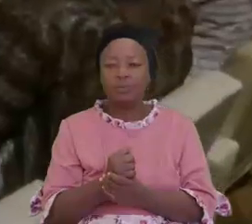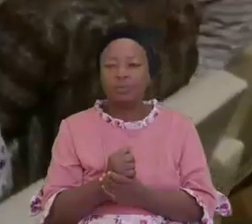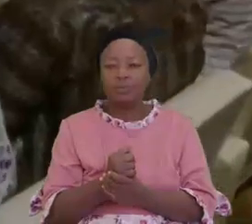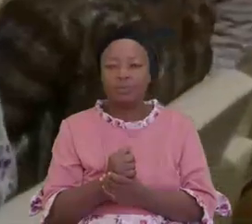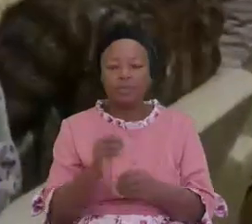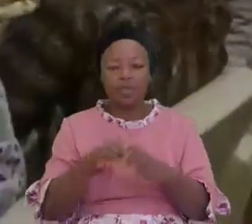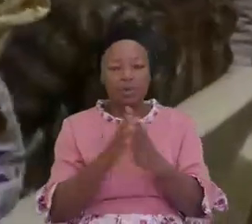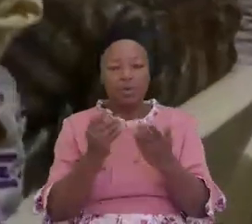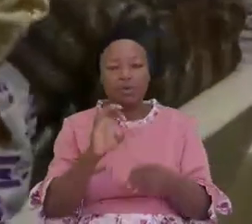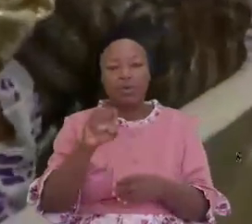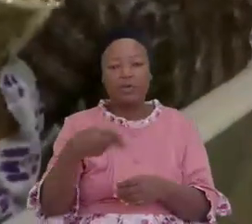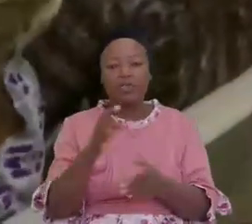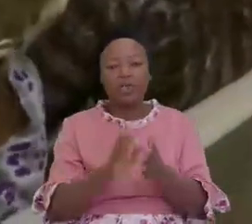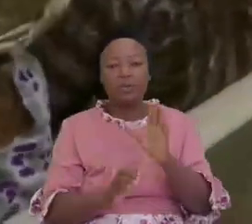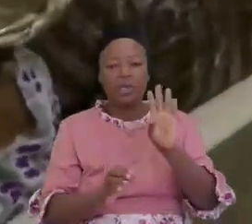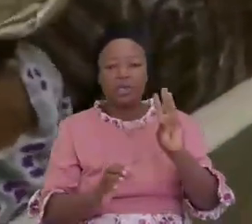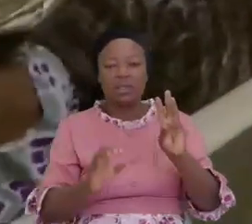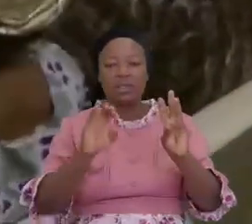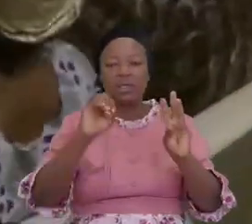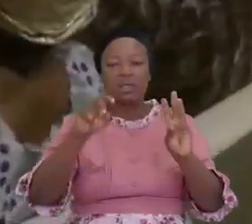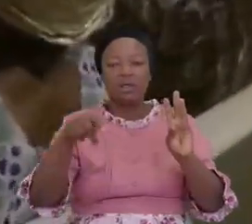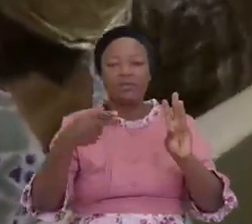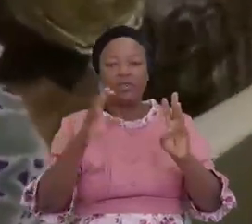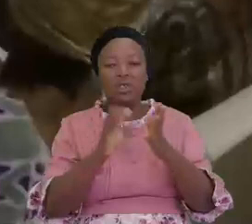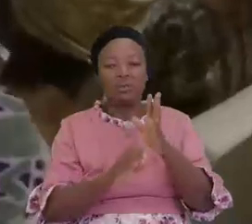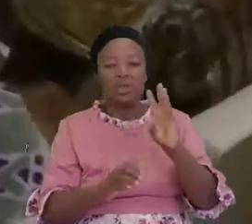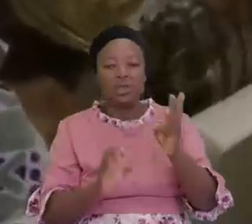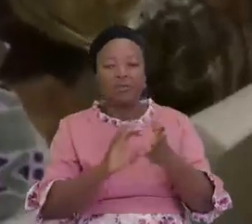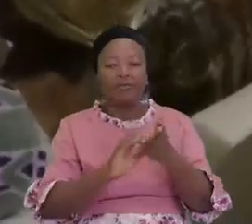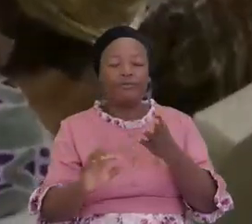Ephesians chapter 6, verse 16.